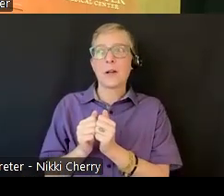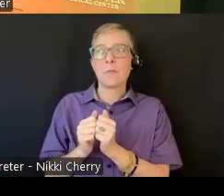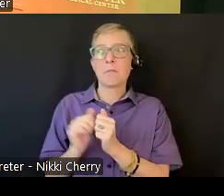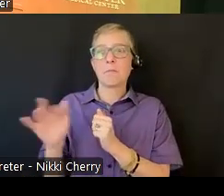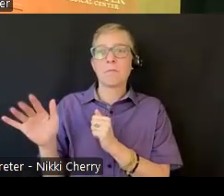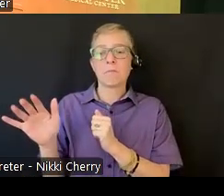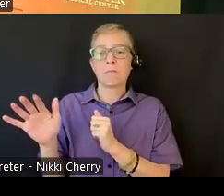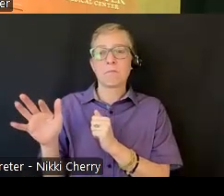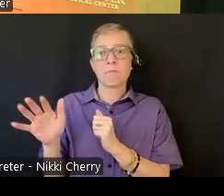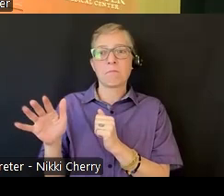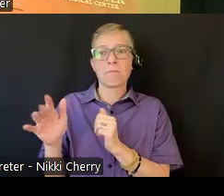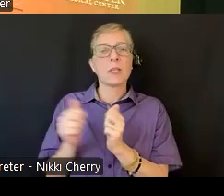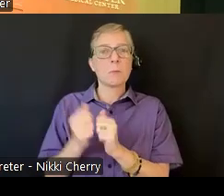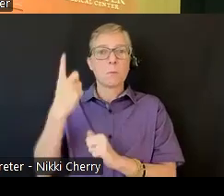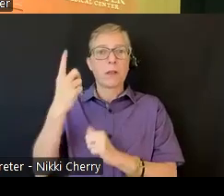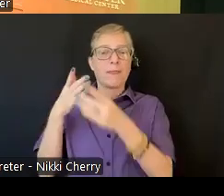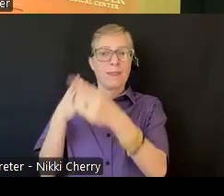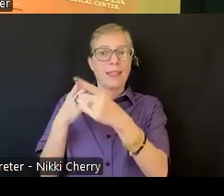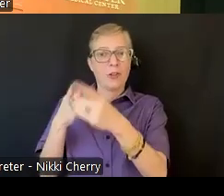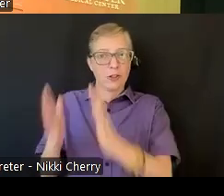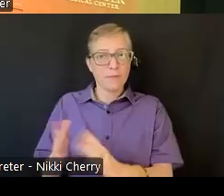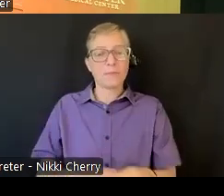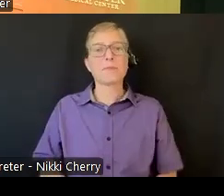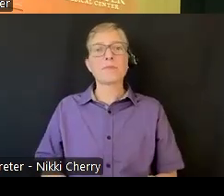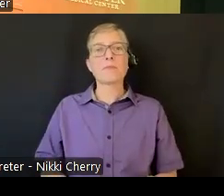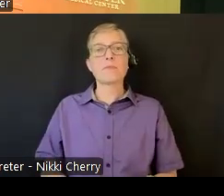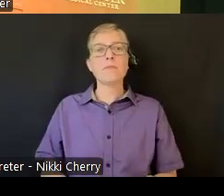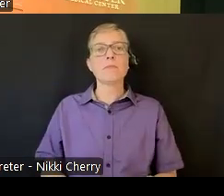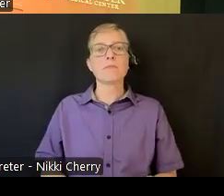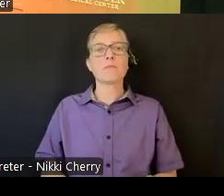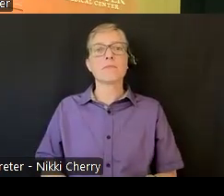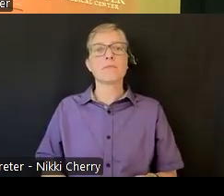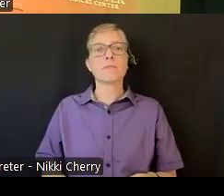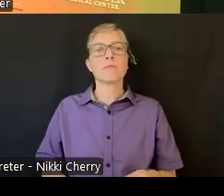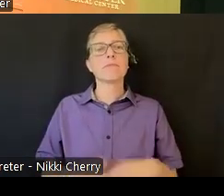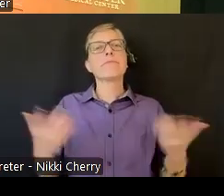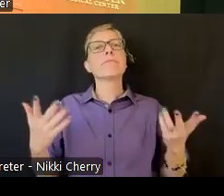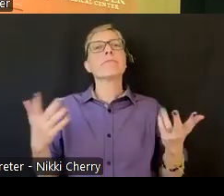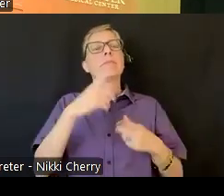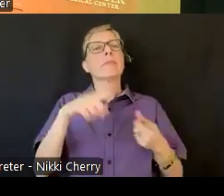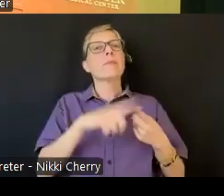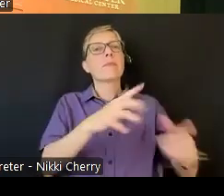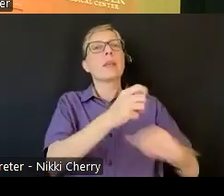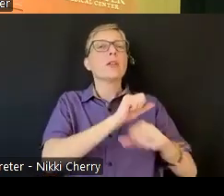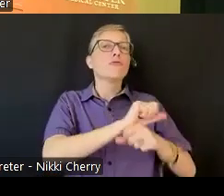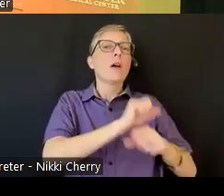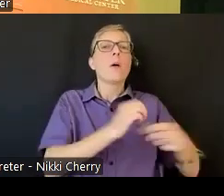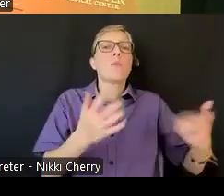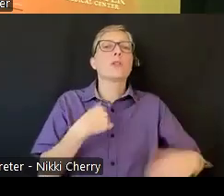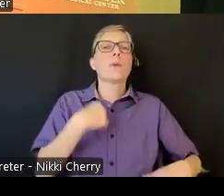one of our leaders as to, what do I think about when I get a job, or what do I think